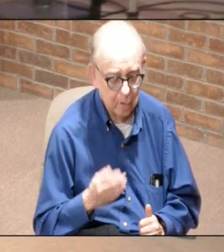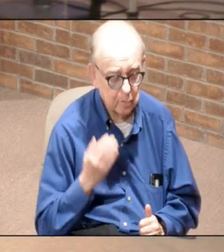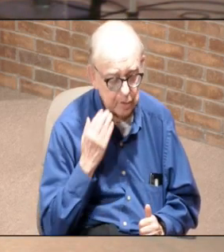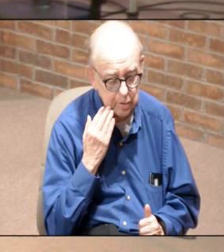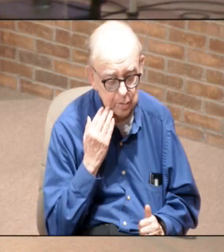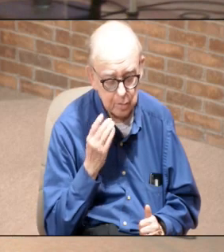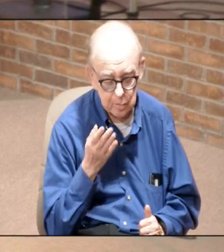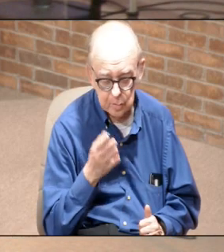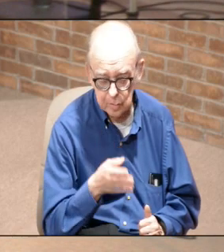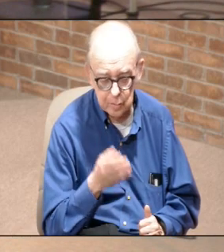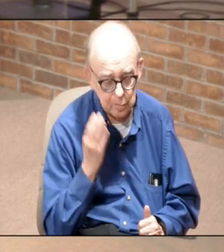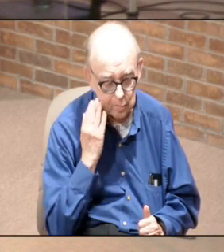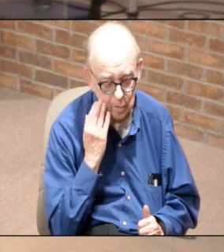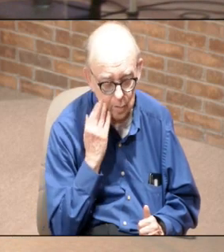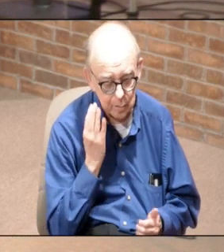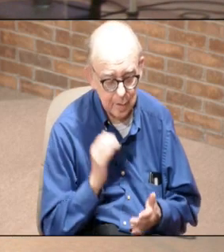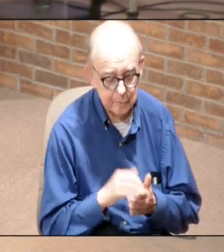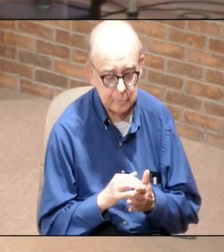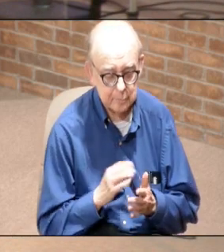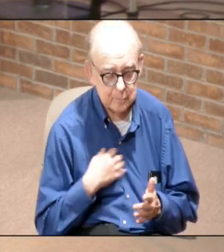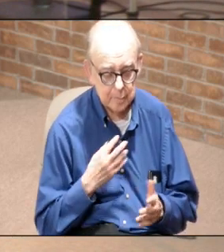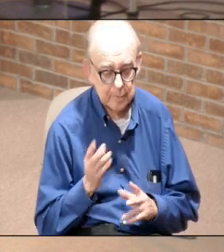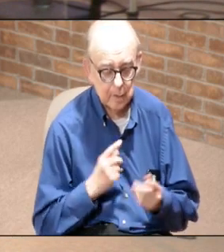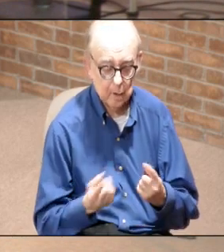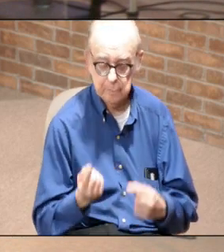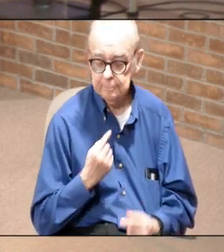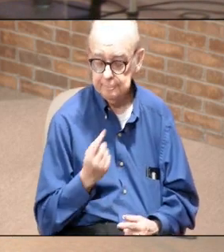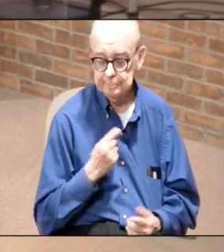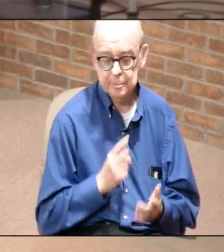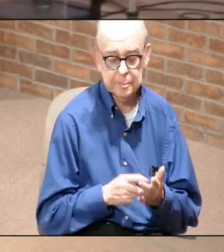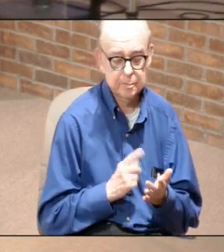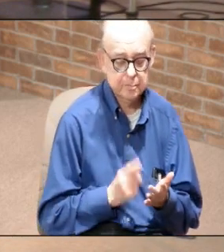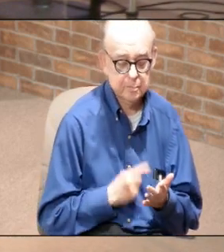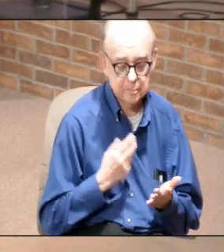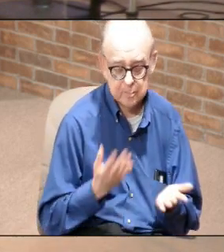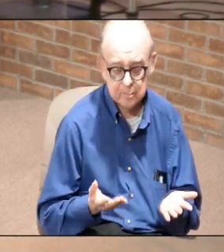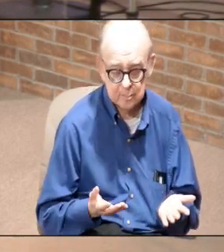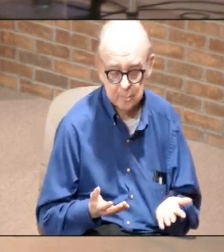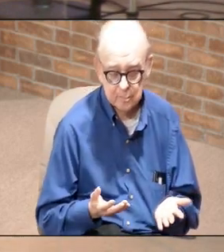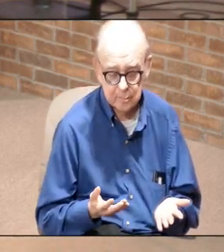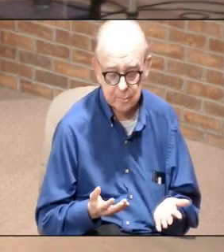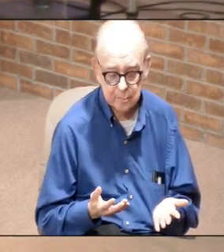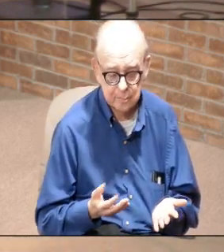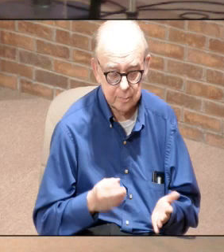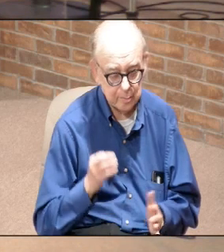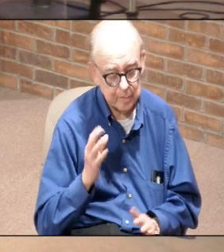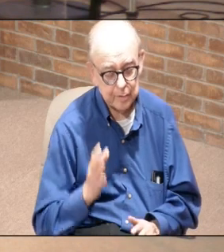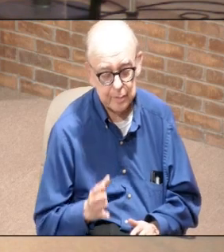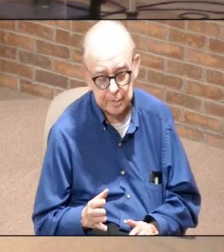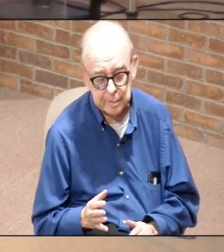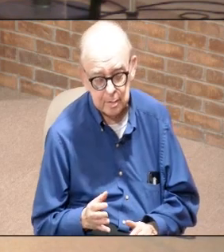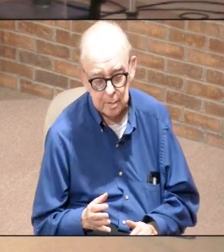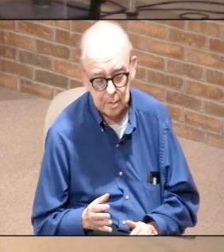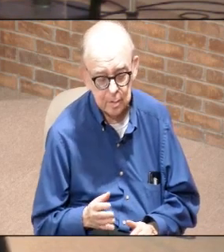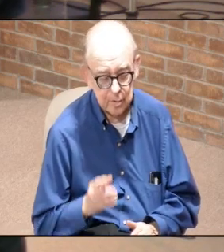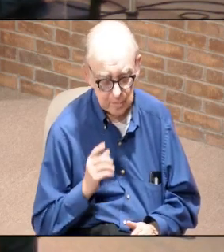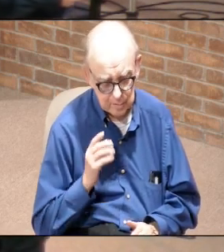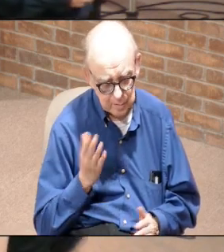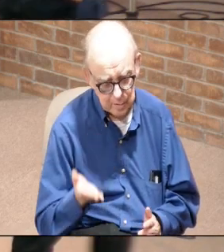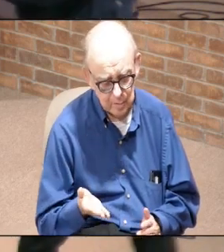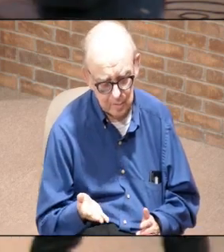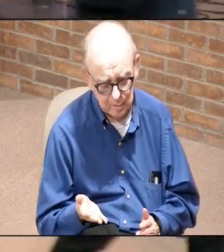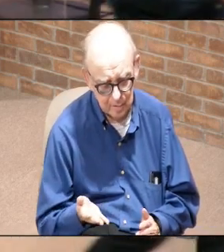do. I have people come up to me every once in a while and say, Pastor, do